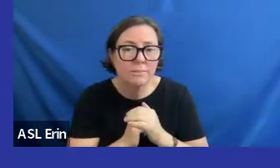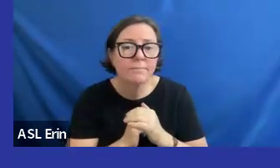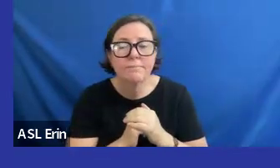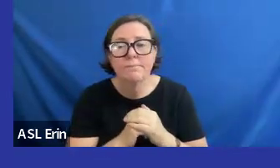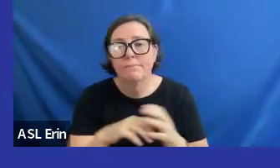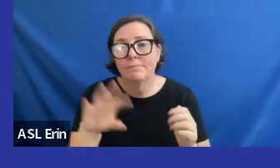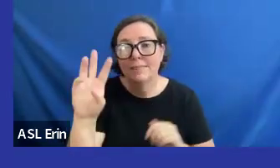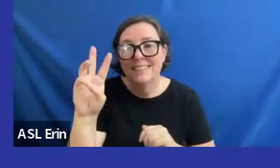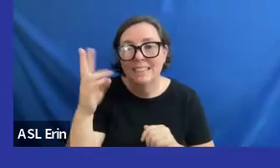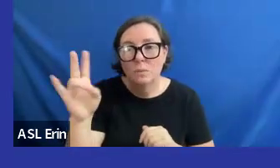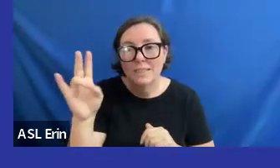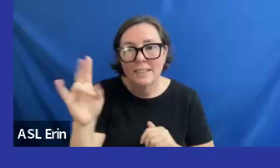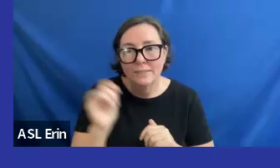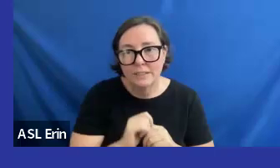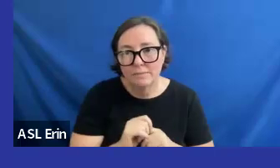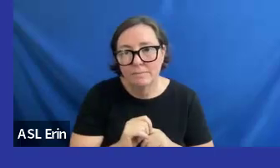at